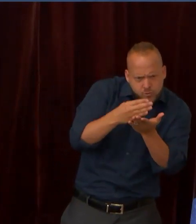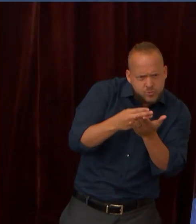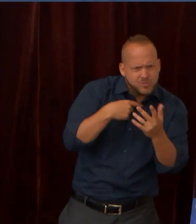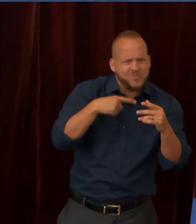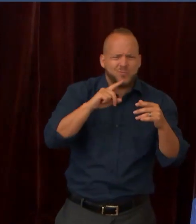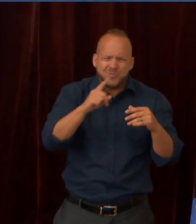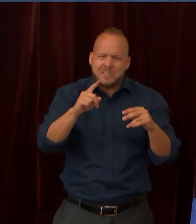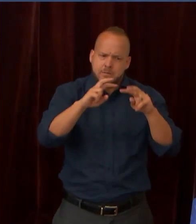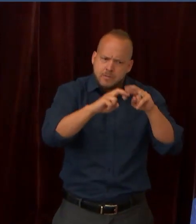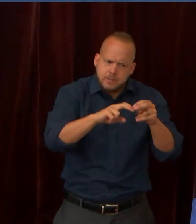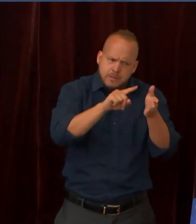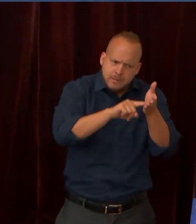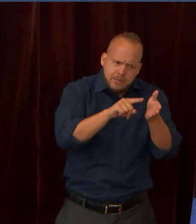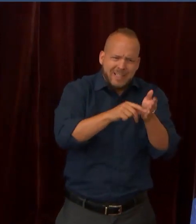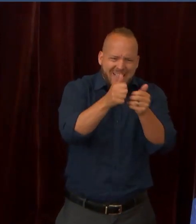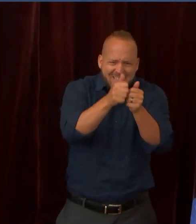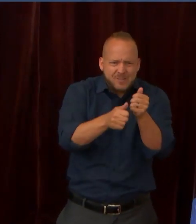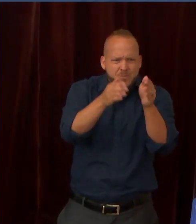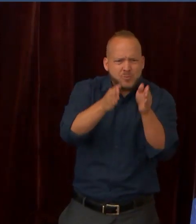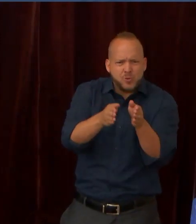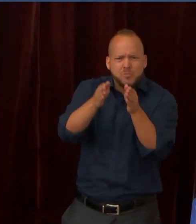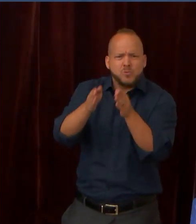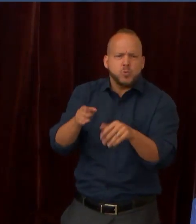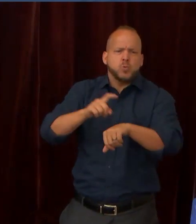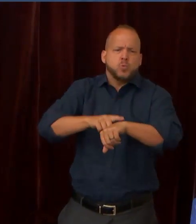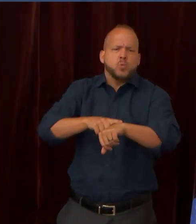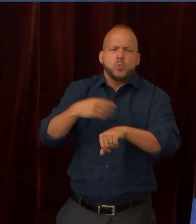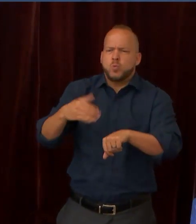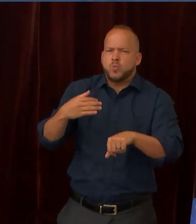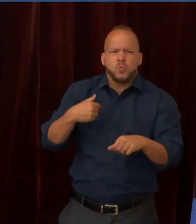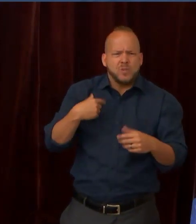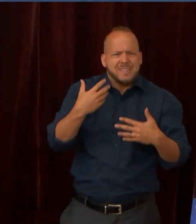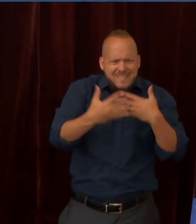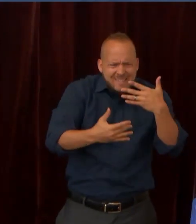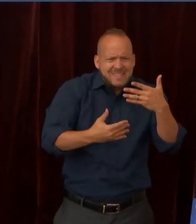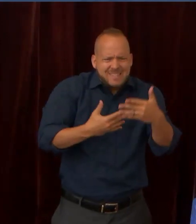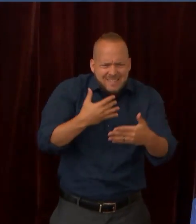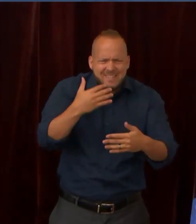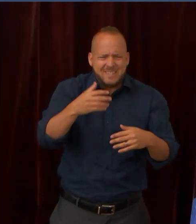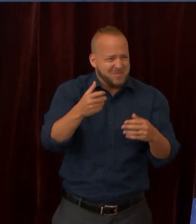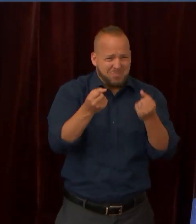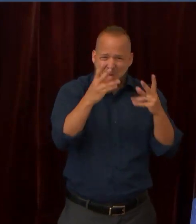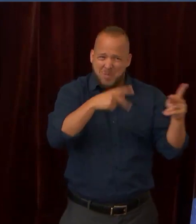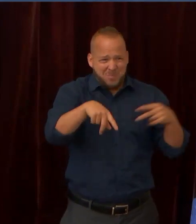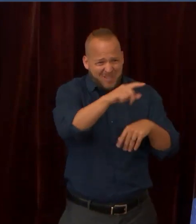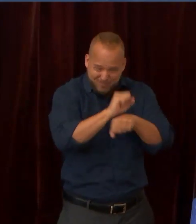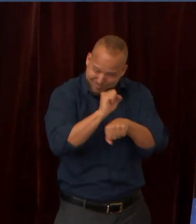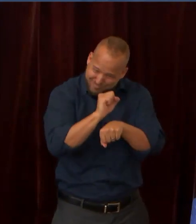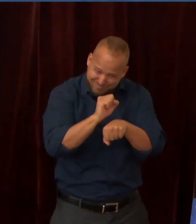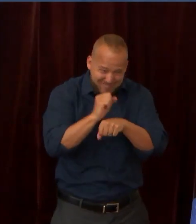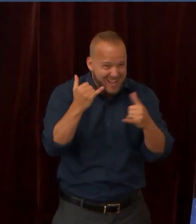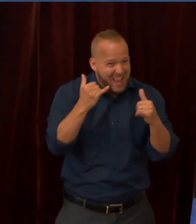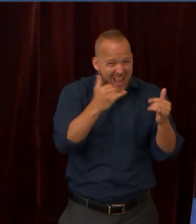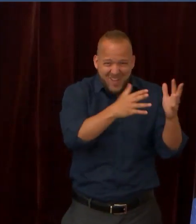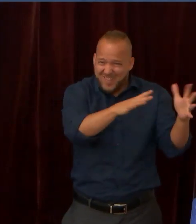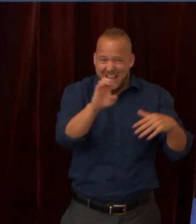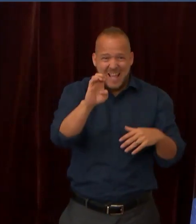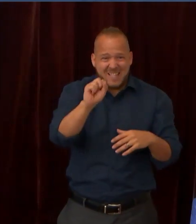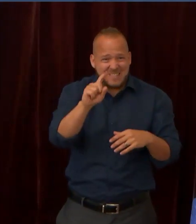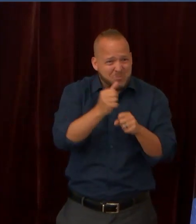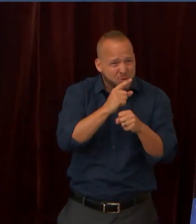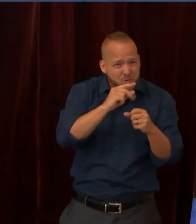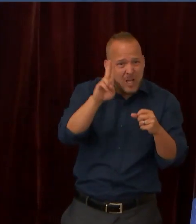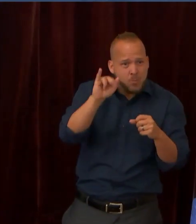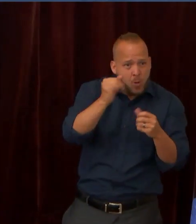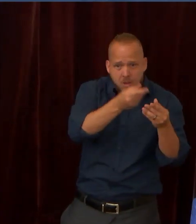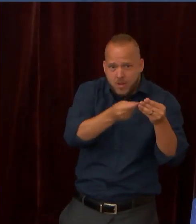capacity of the department to process these claims. And unfortunately, many of the claims come in with information that